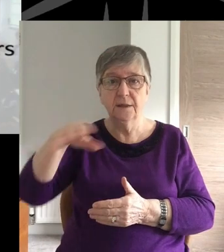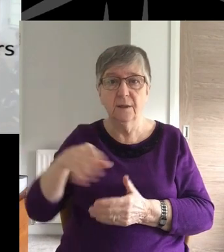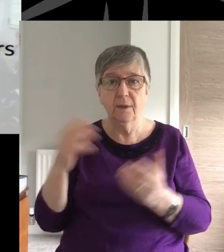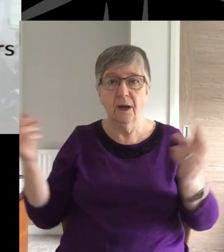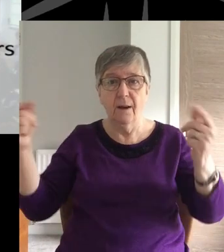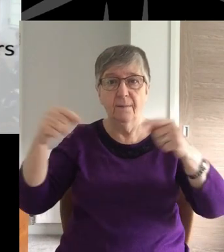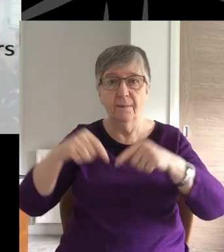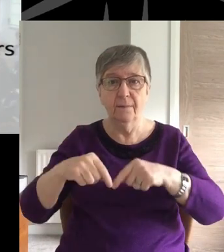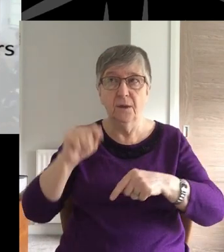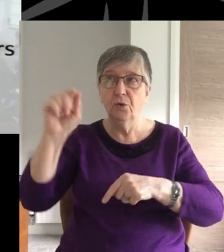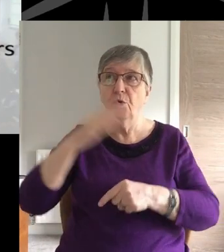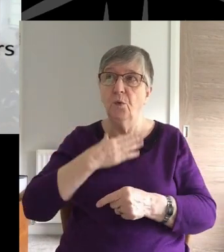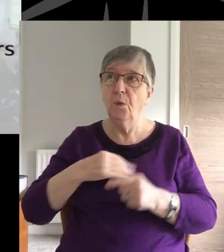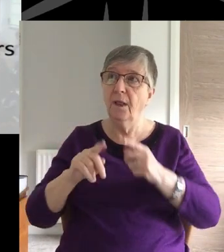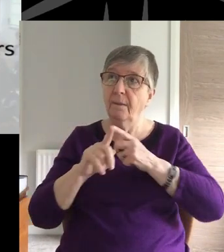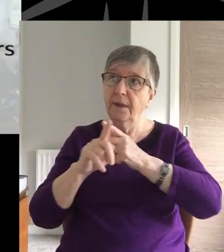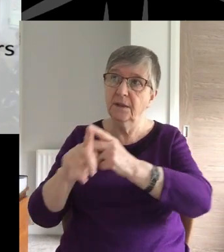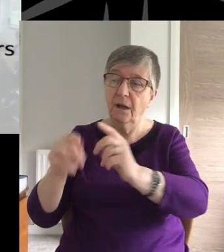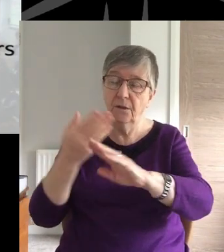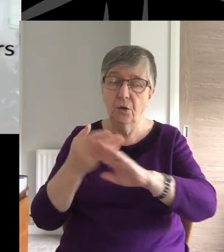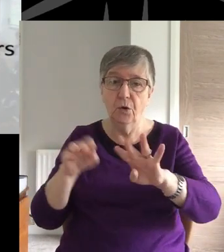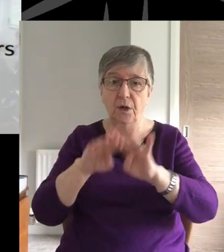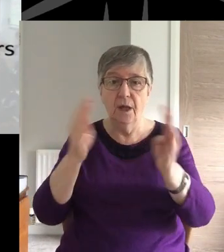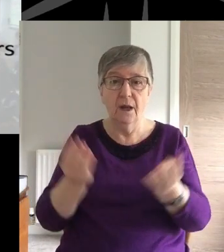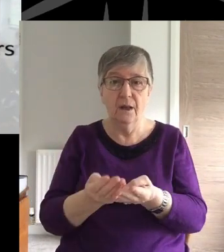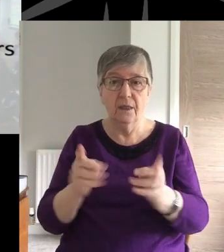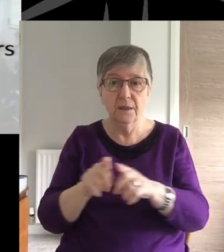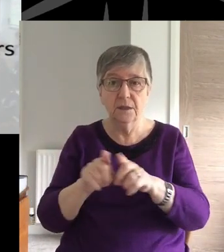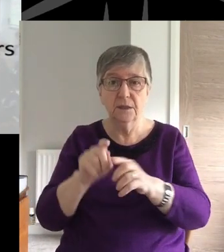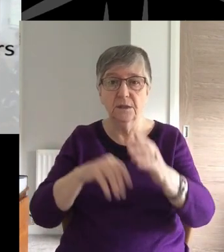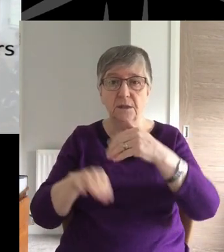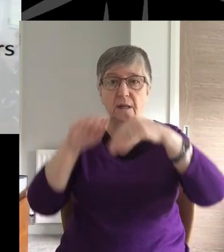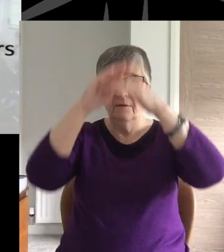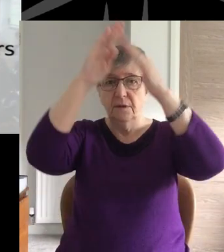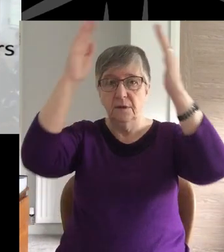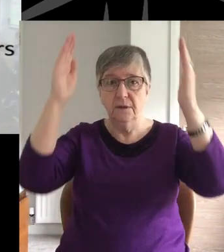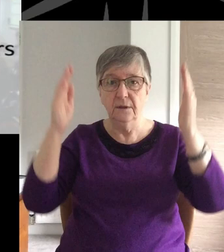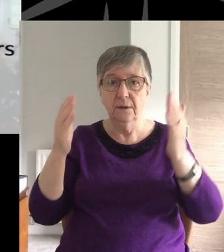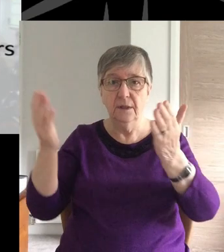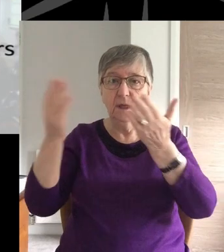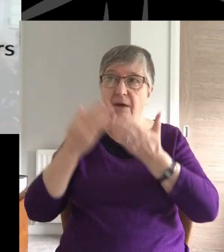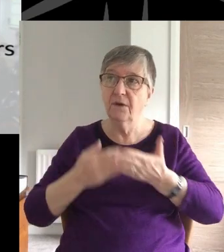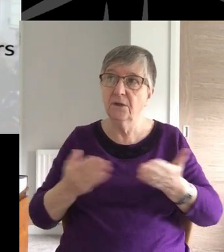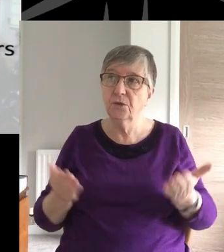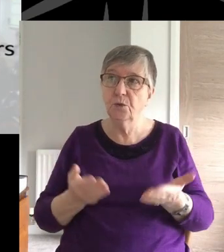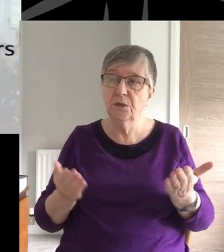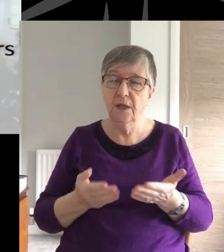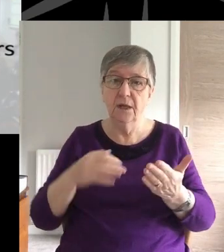your kingdom come, your will be done on earth.